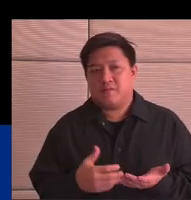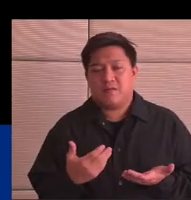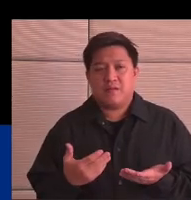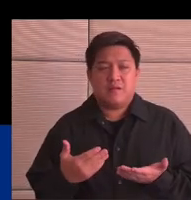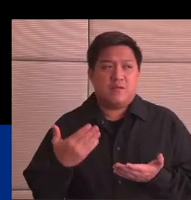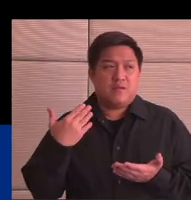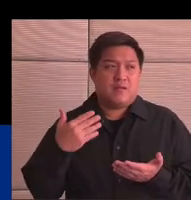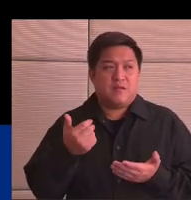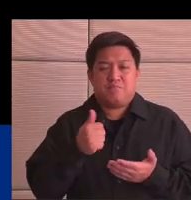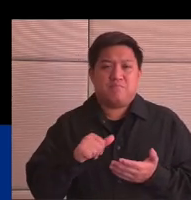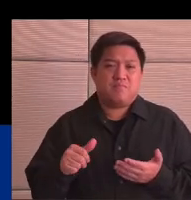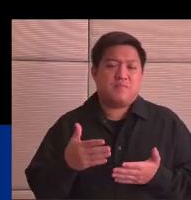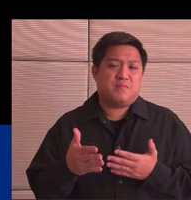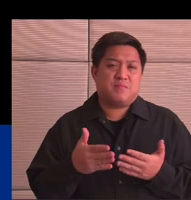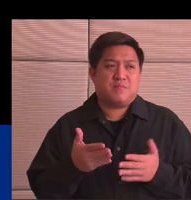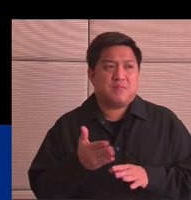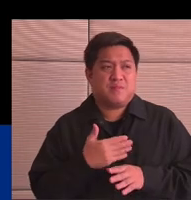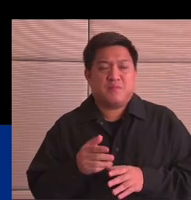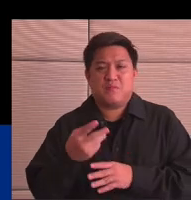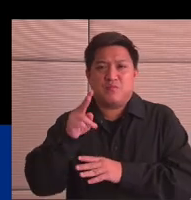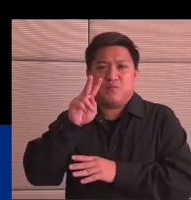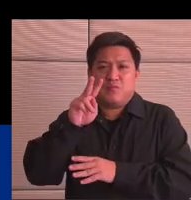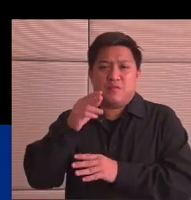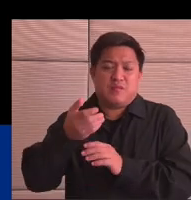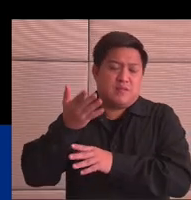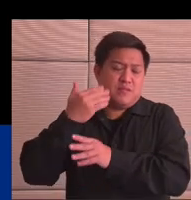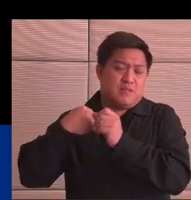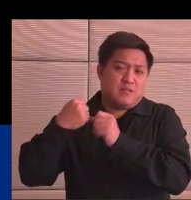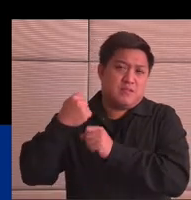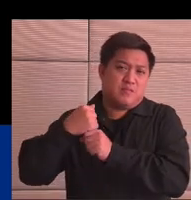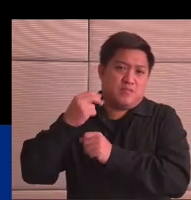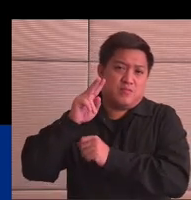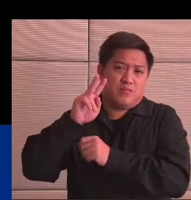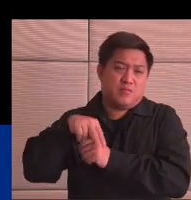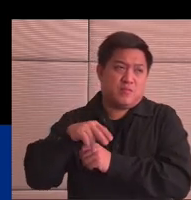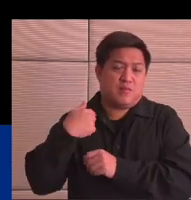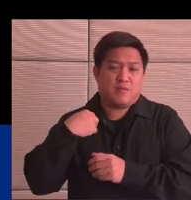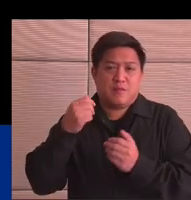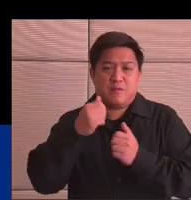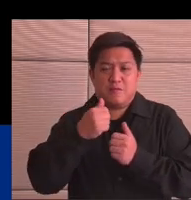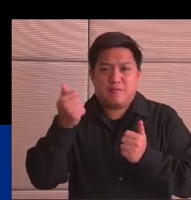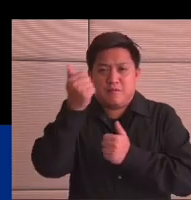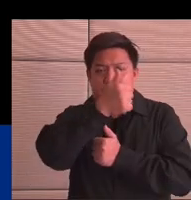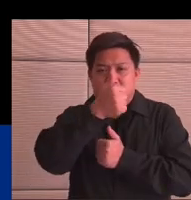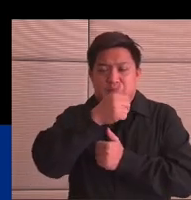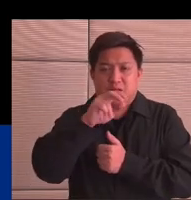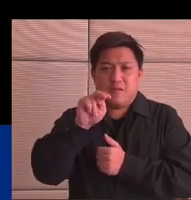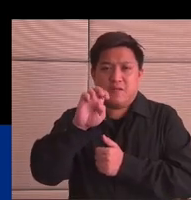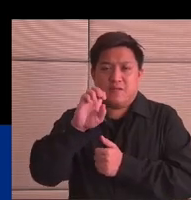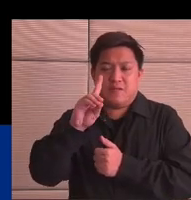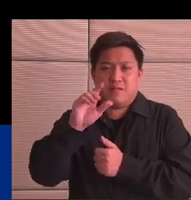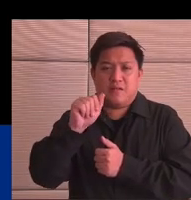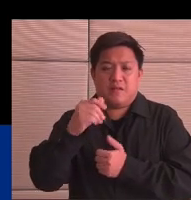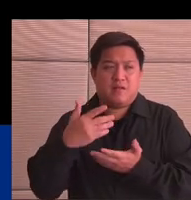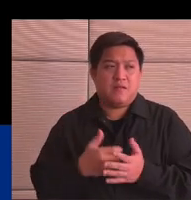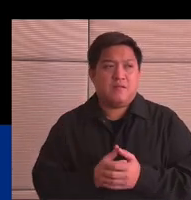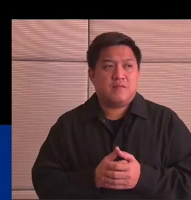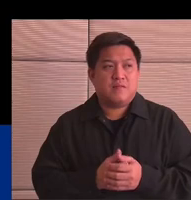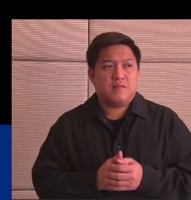era, anything before the year 2000, which is when I was the head of NEDA. It's prehistoric already by